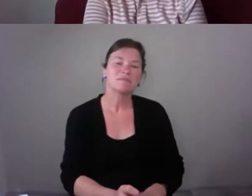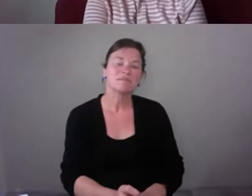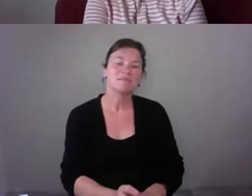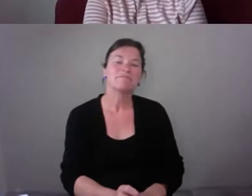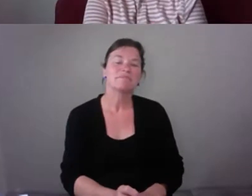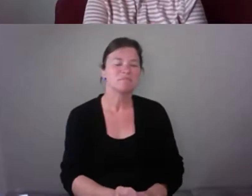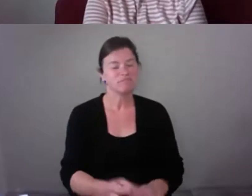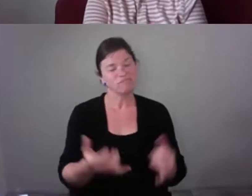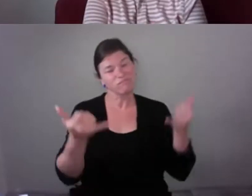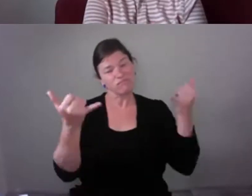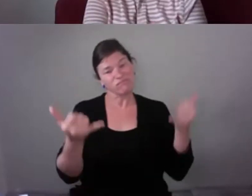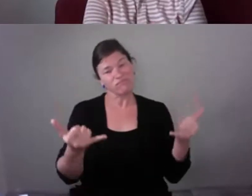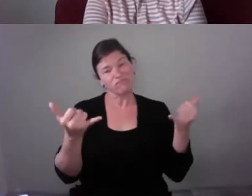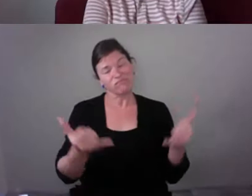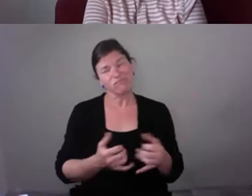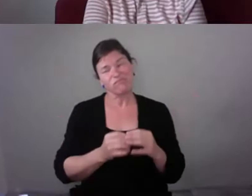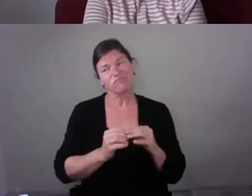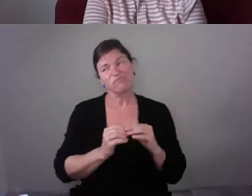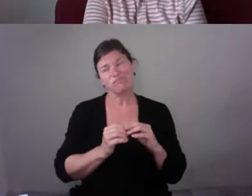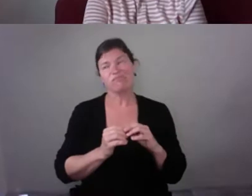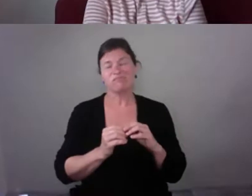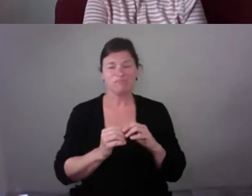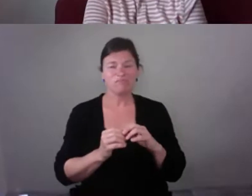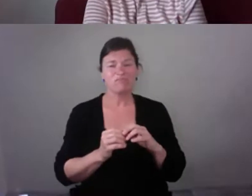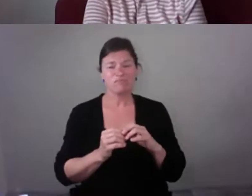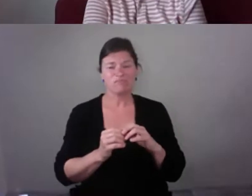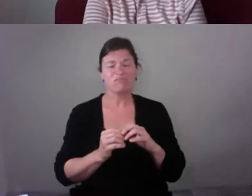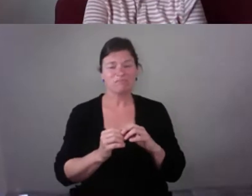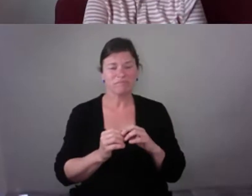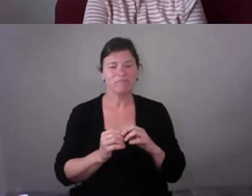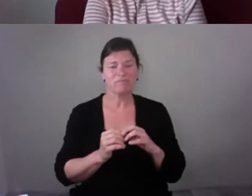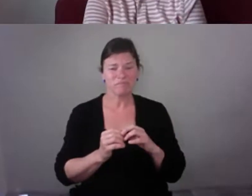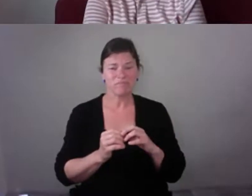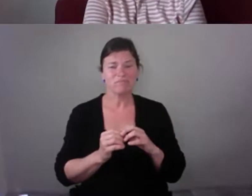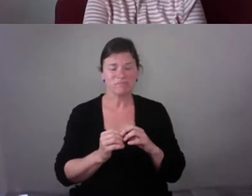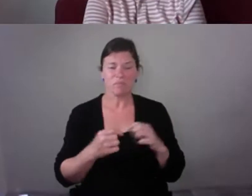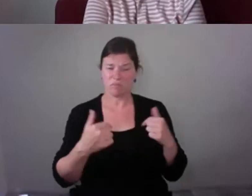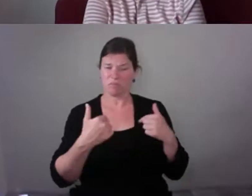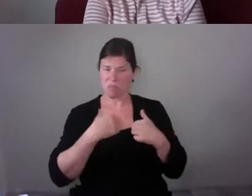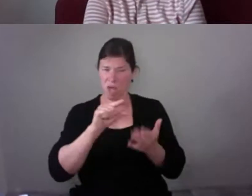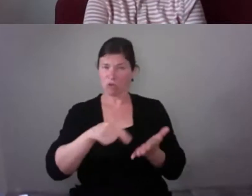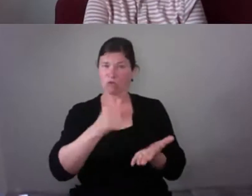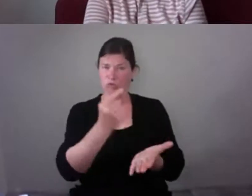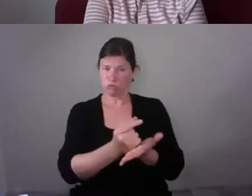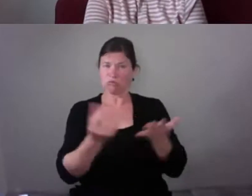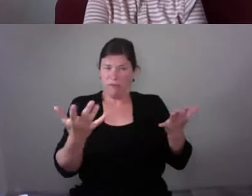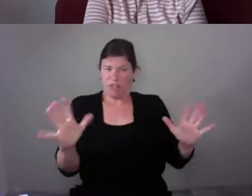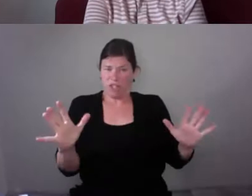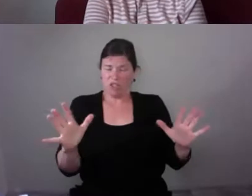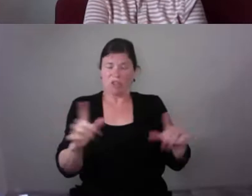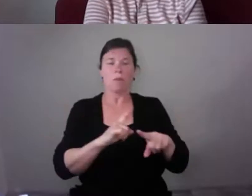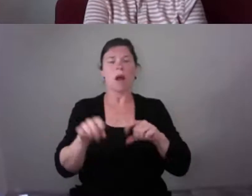right now I haven't like I graduate but I still work at Syracuse. I haven't like